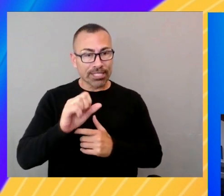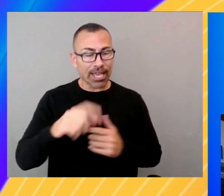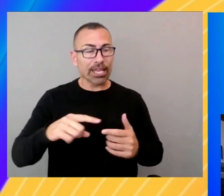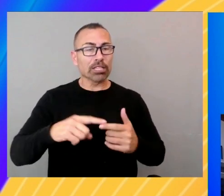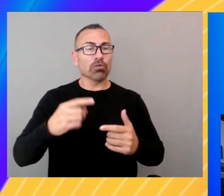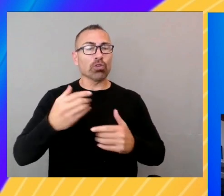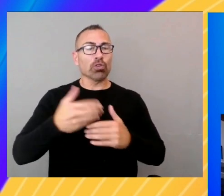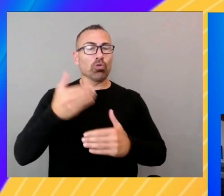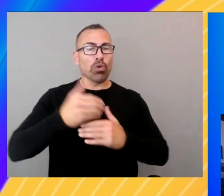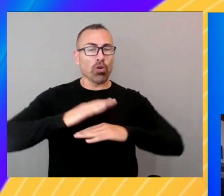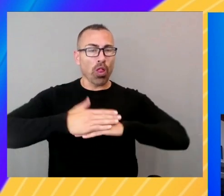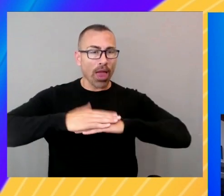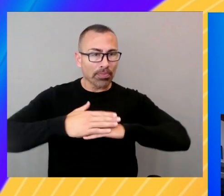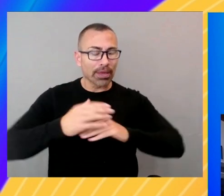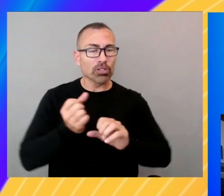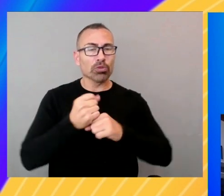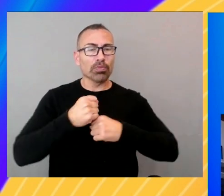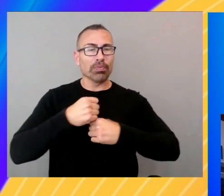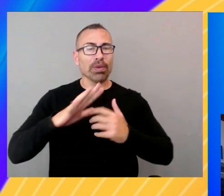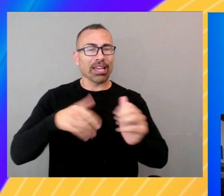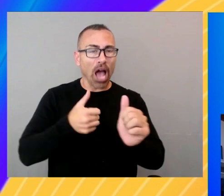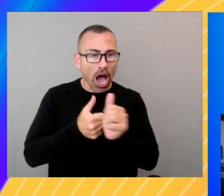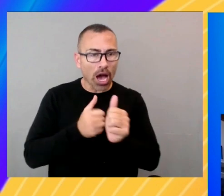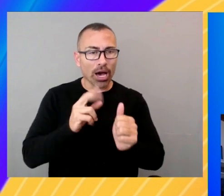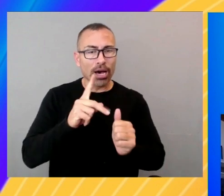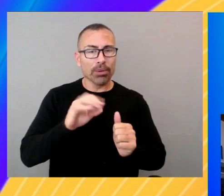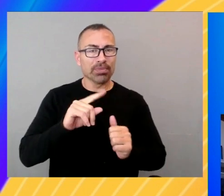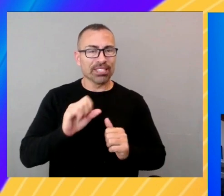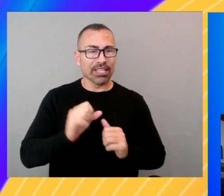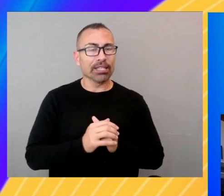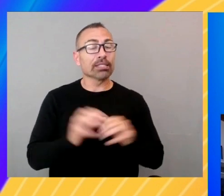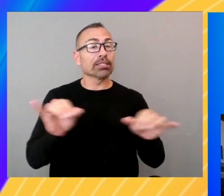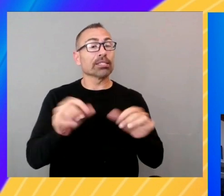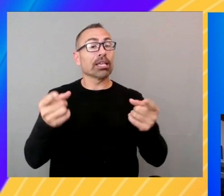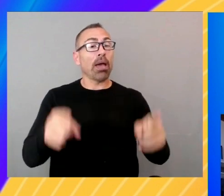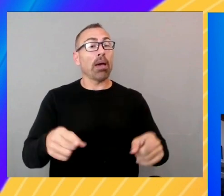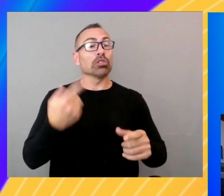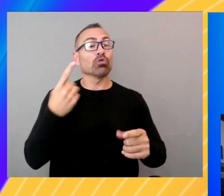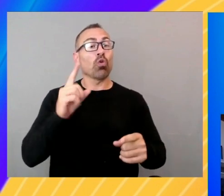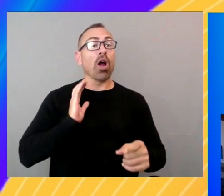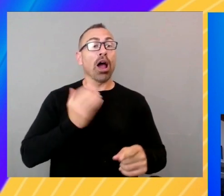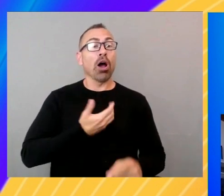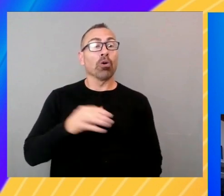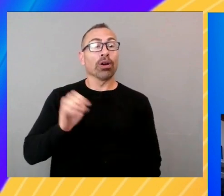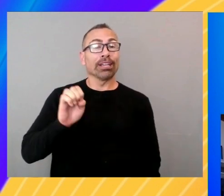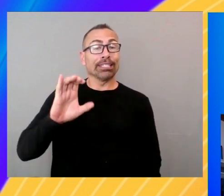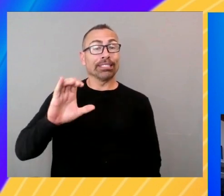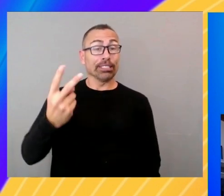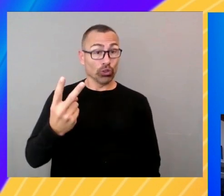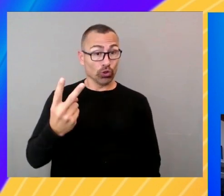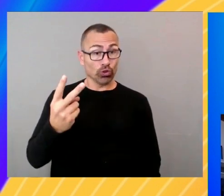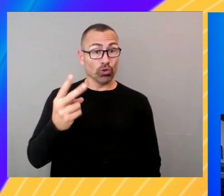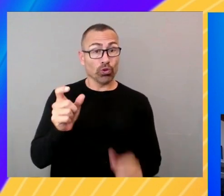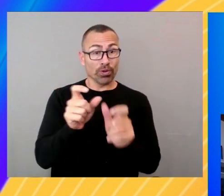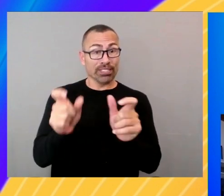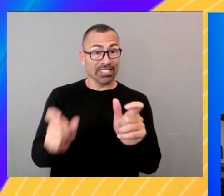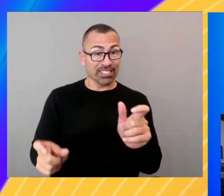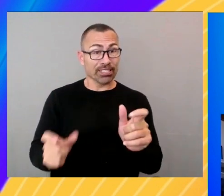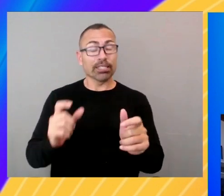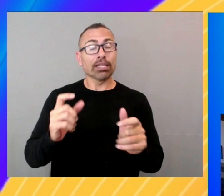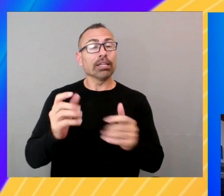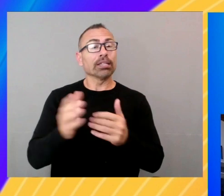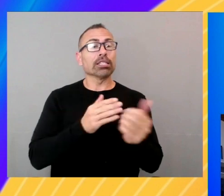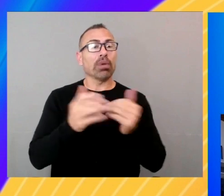performing some patching. So the Gotcha. same is going to be true for our EC2 instances, whether they are Windows or Linux operating systems, as well